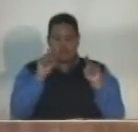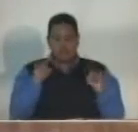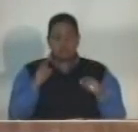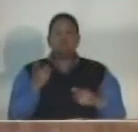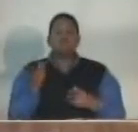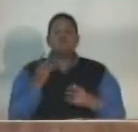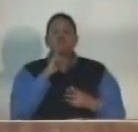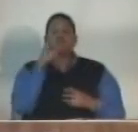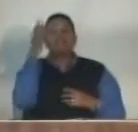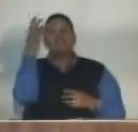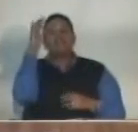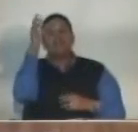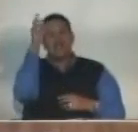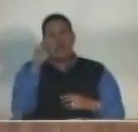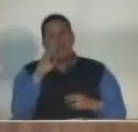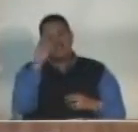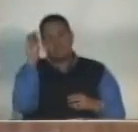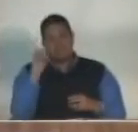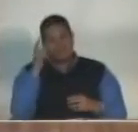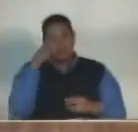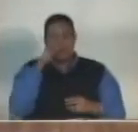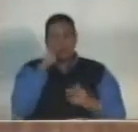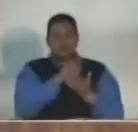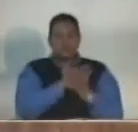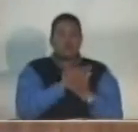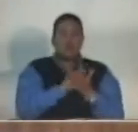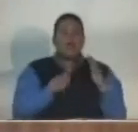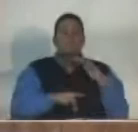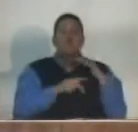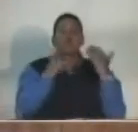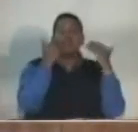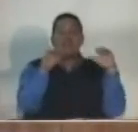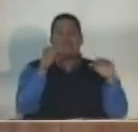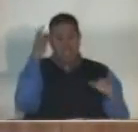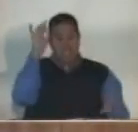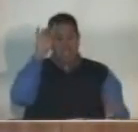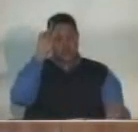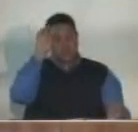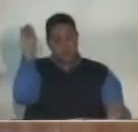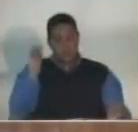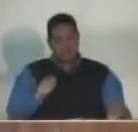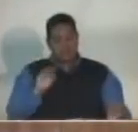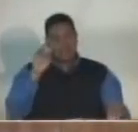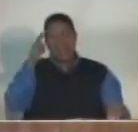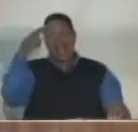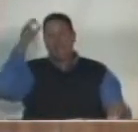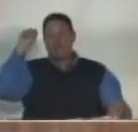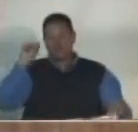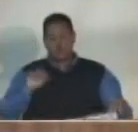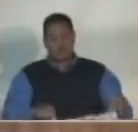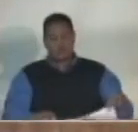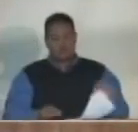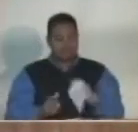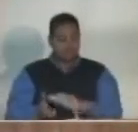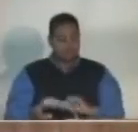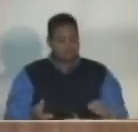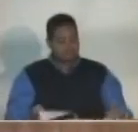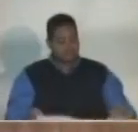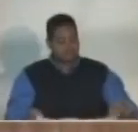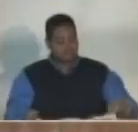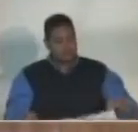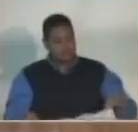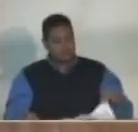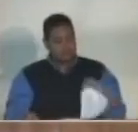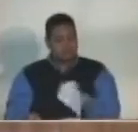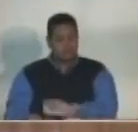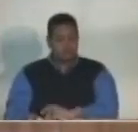schools, 86% at primary level, and 82% at the secondary schools. Mr. Speaker, the worst thing that anyone can do is to